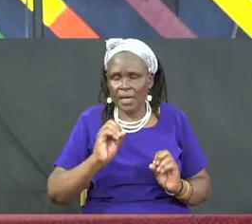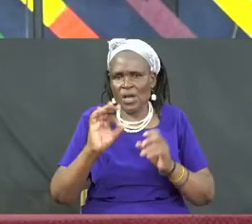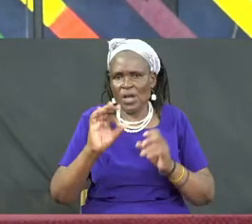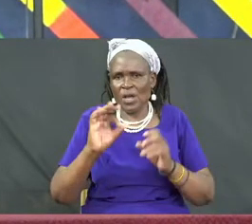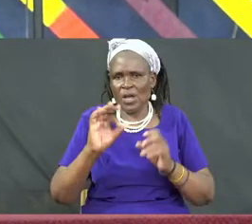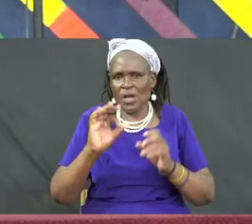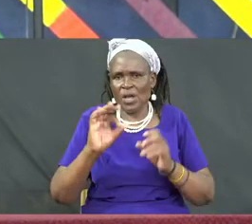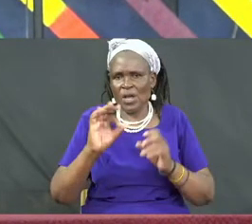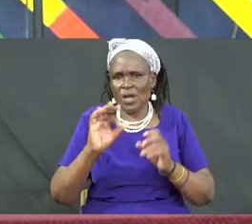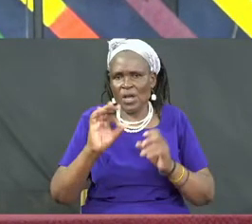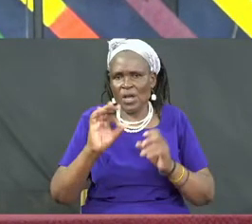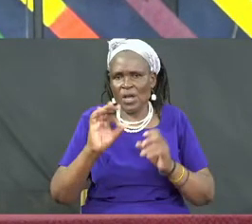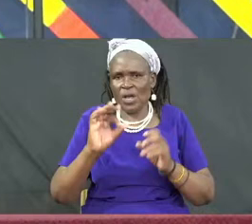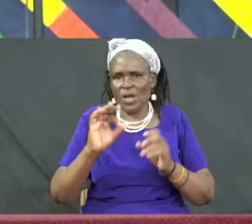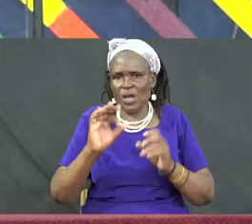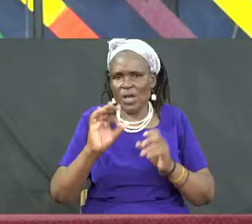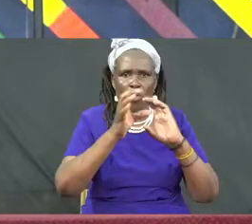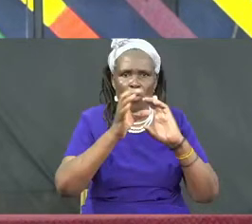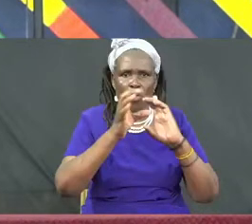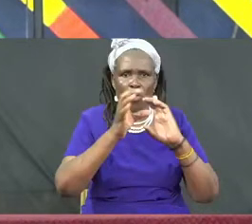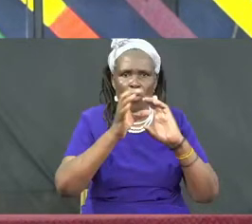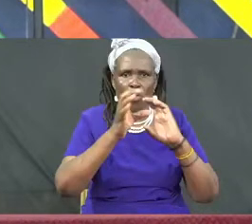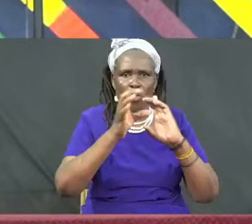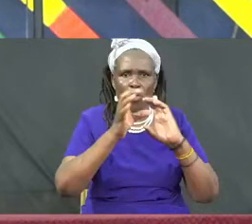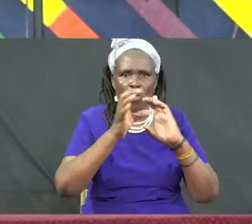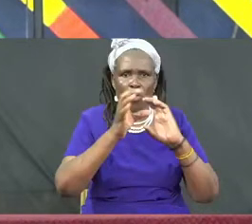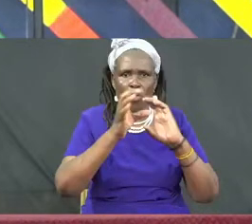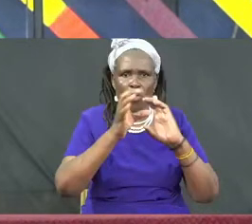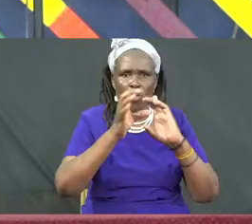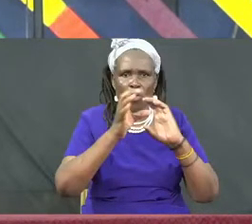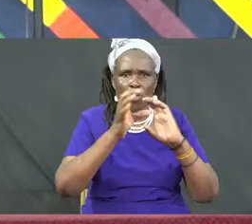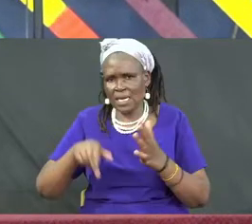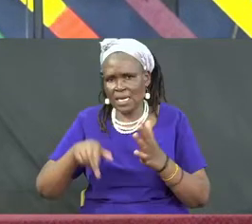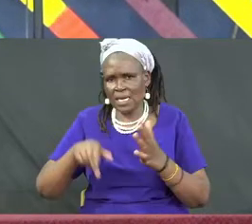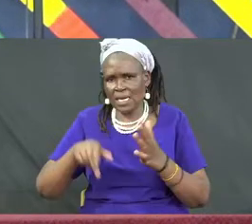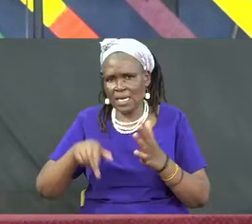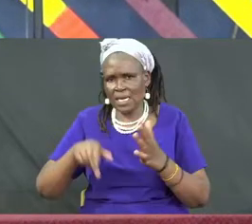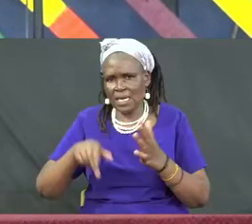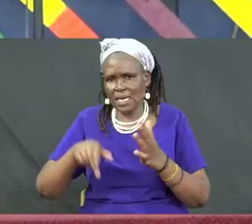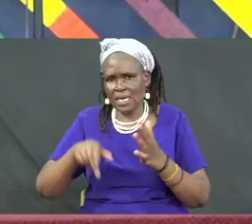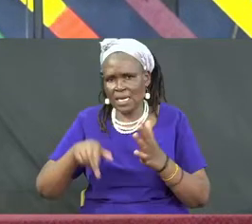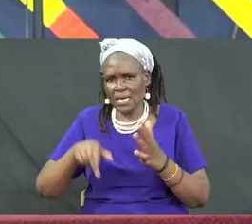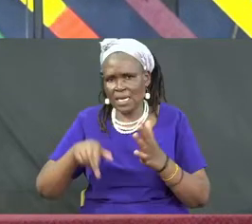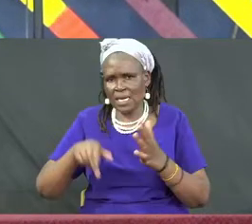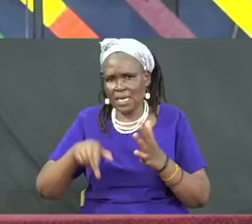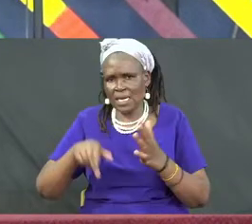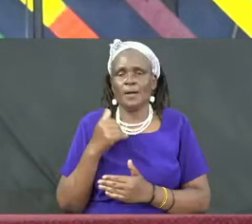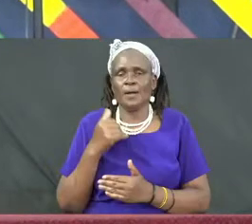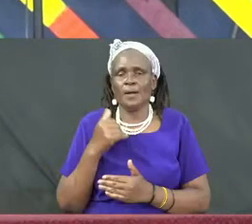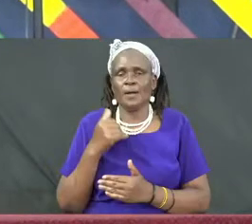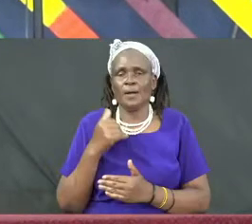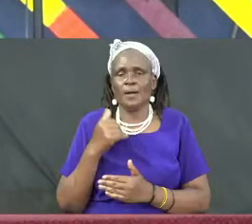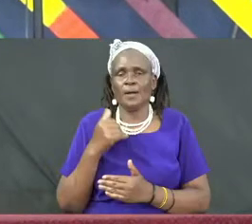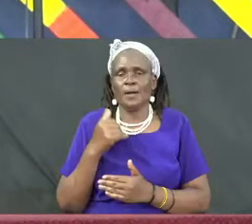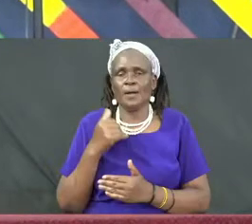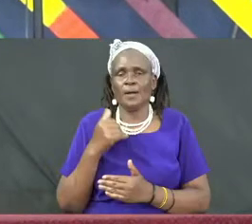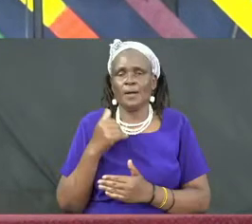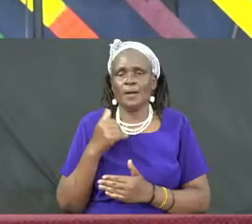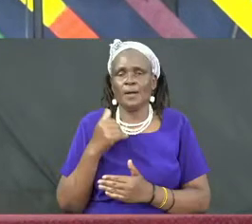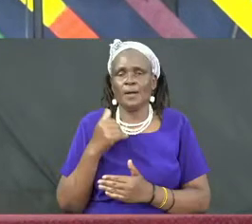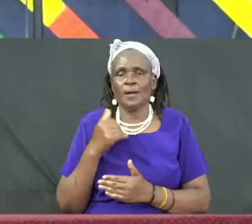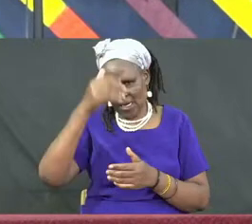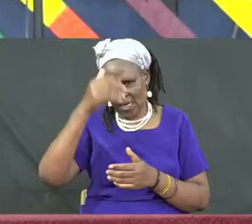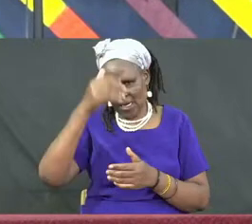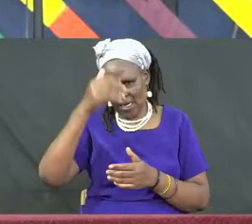speech to communicate the kind of place that Pergamum was. That phrase, where Satan has his